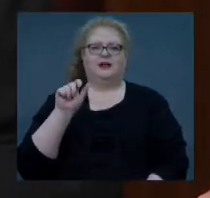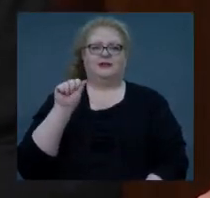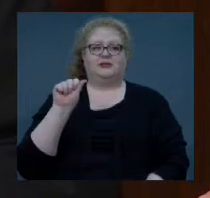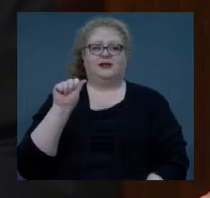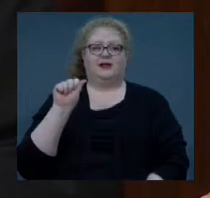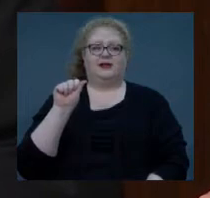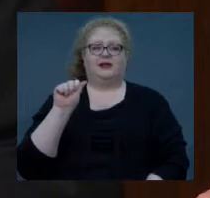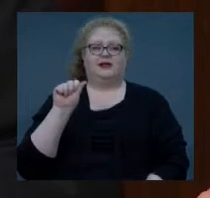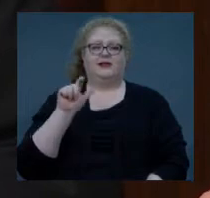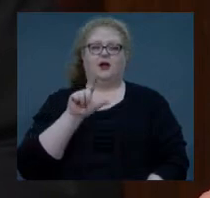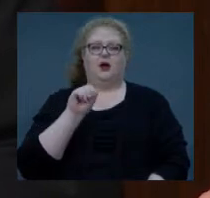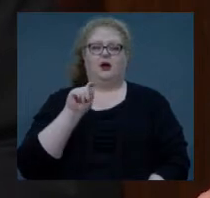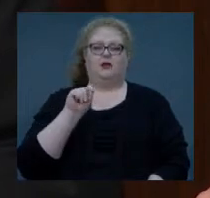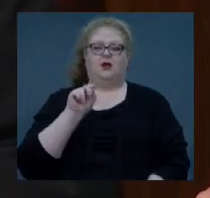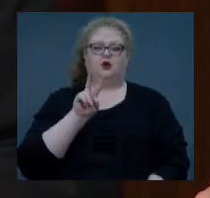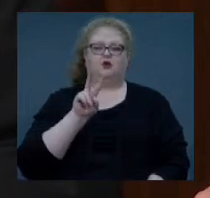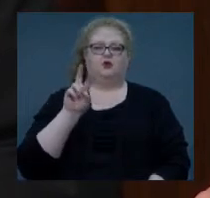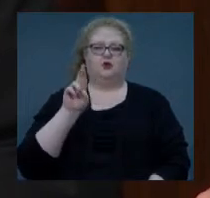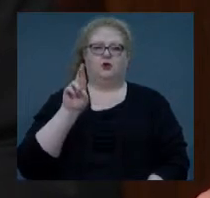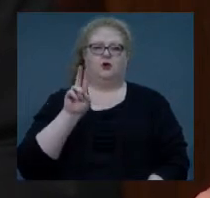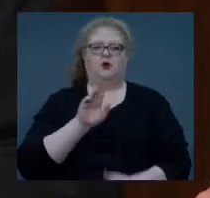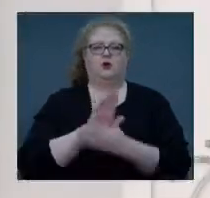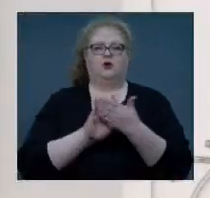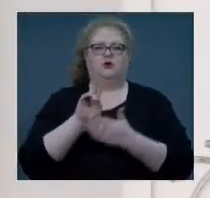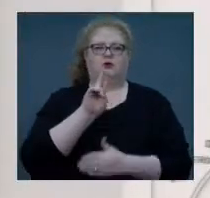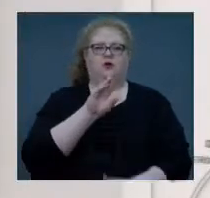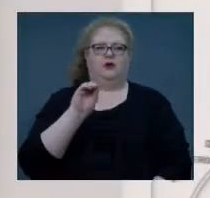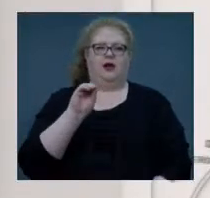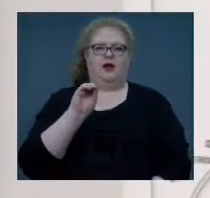S-1265-A. It is Lot 2R, University and